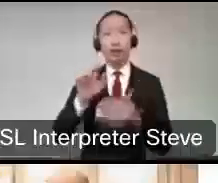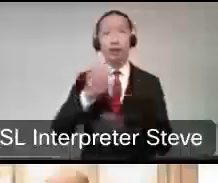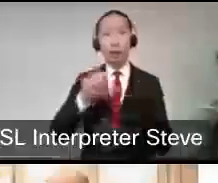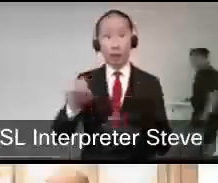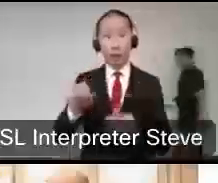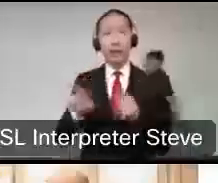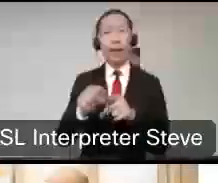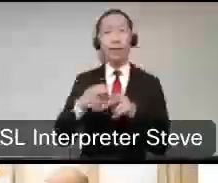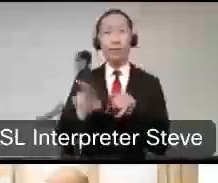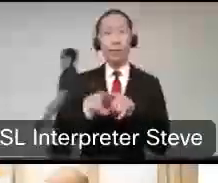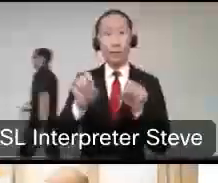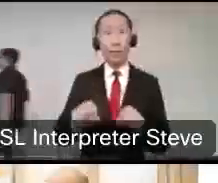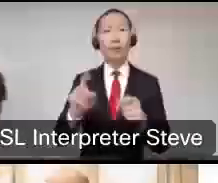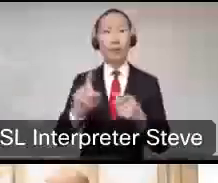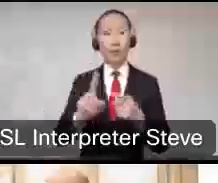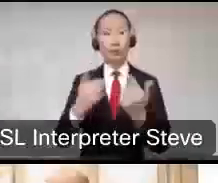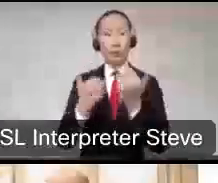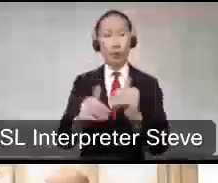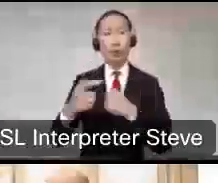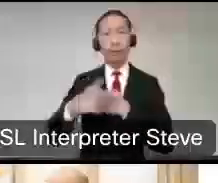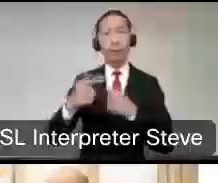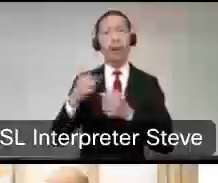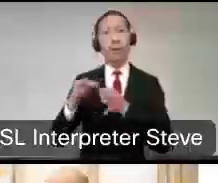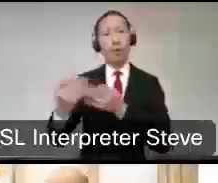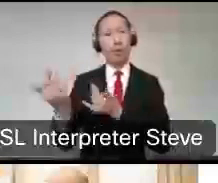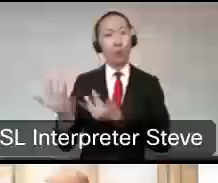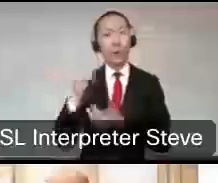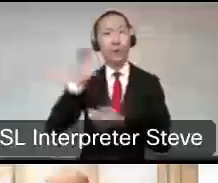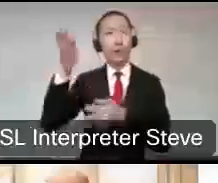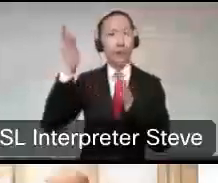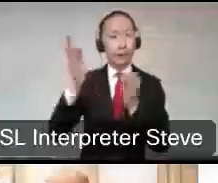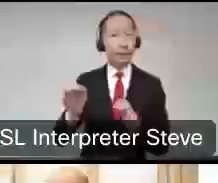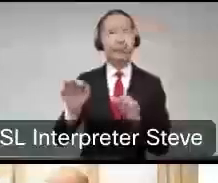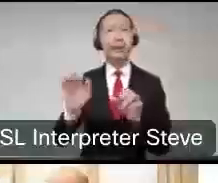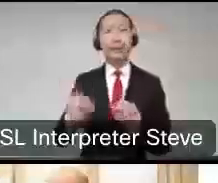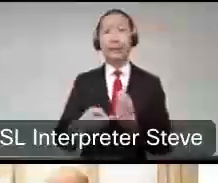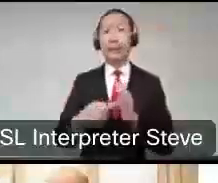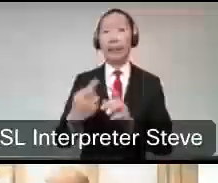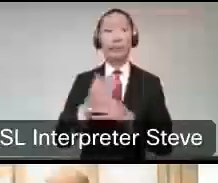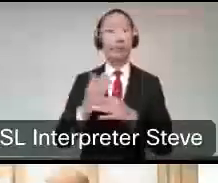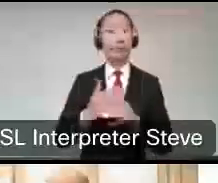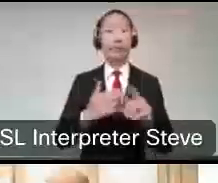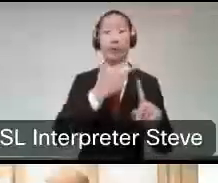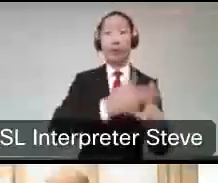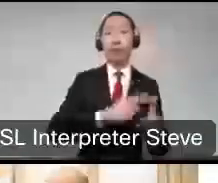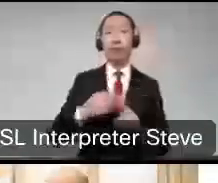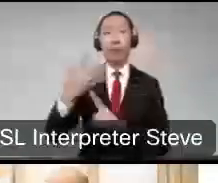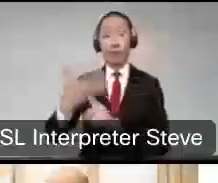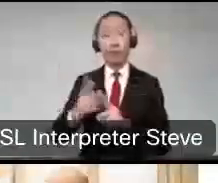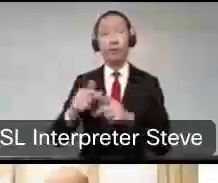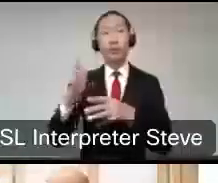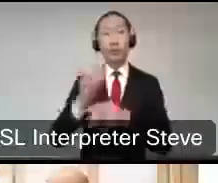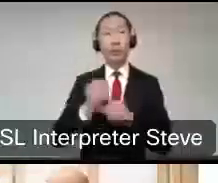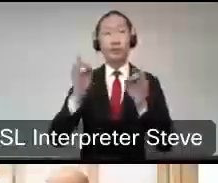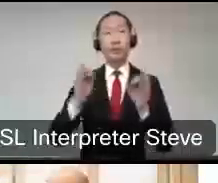as soon as possible to limit the time you wait for a decision, as it can take anywhere from 3 to 5 months to receive a